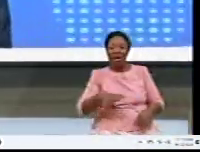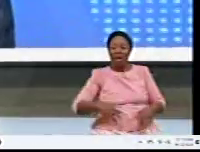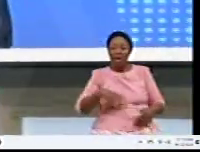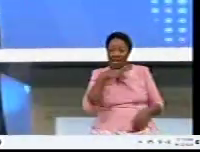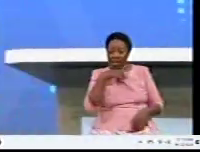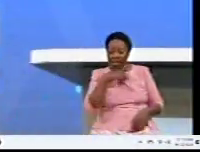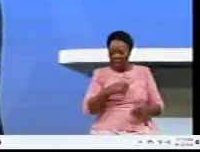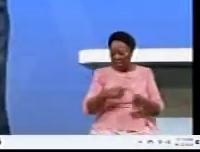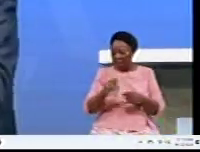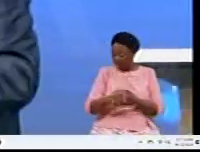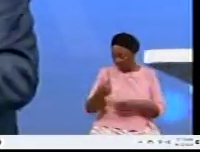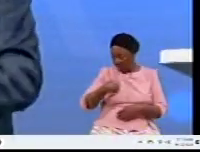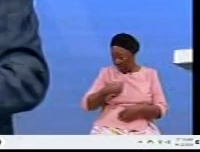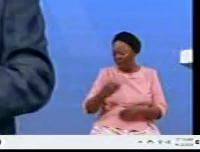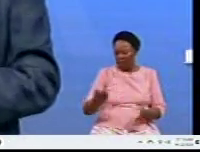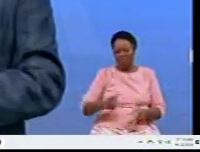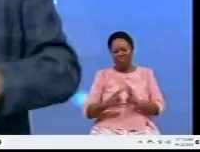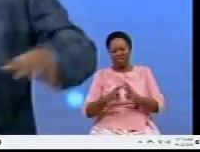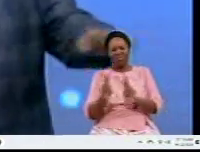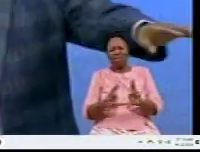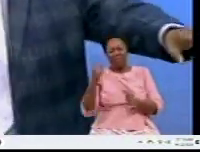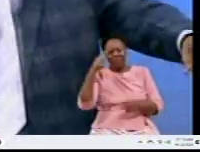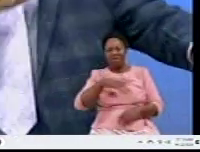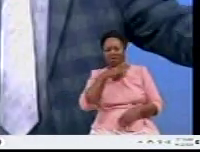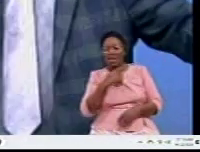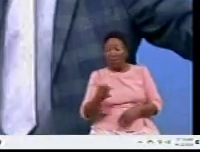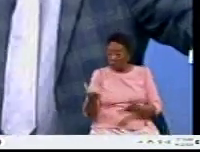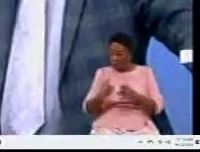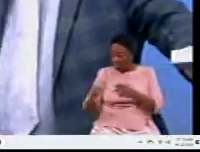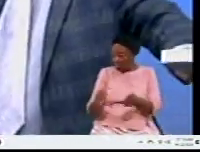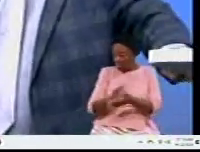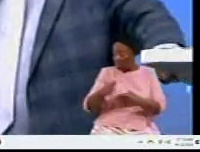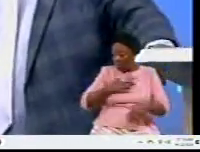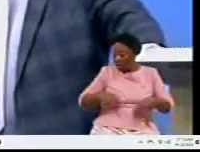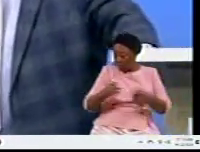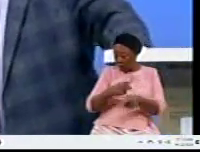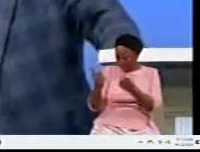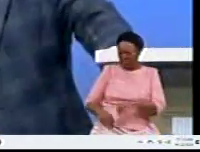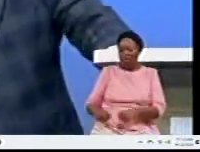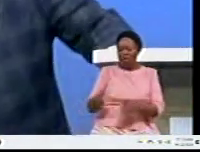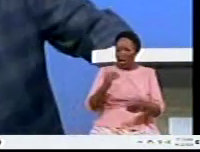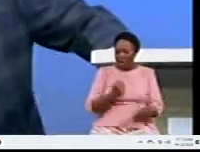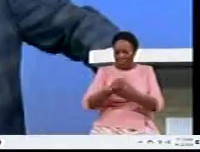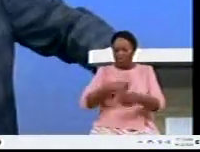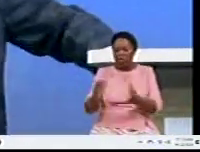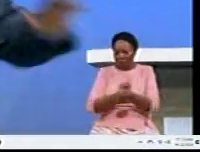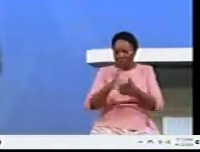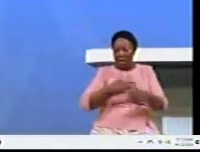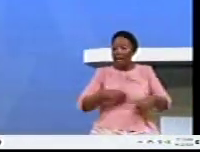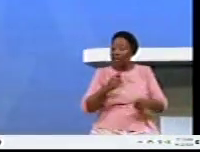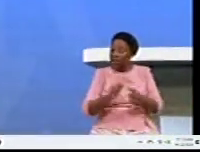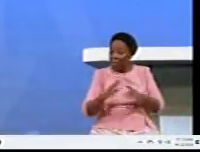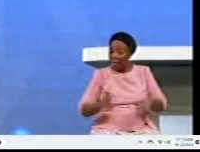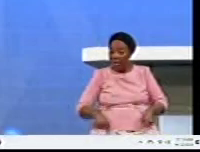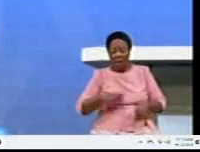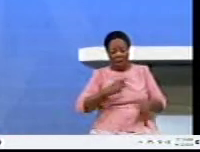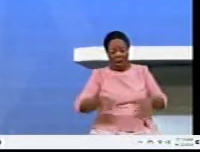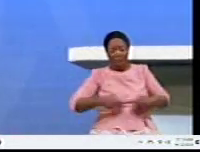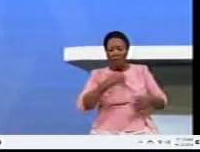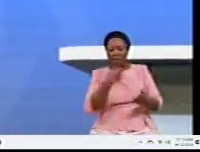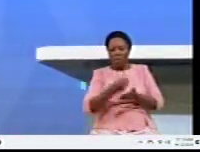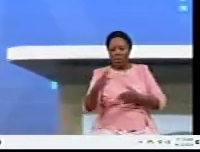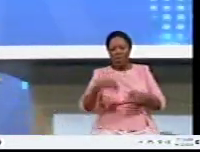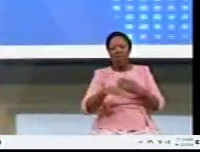defilement. Do you want to defile? Come. And the life is wasted in defilement. But today